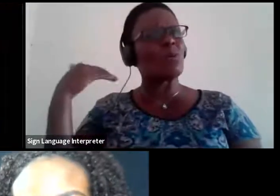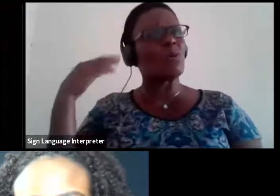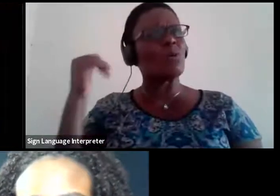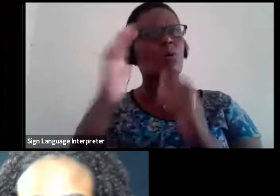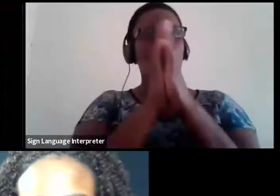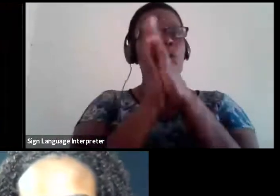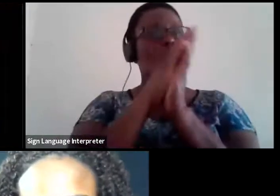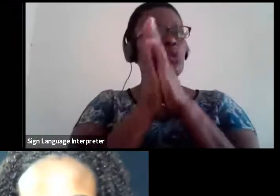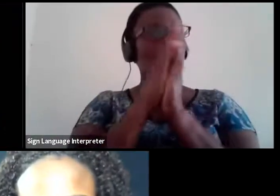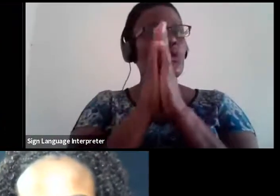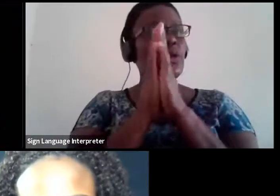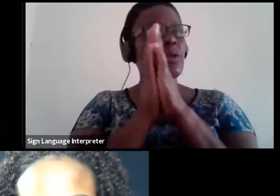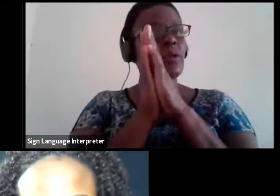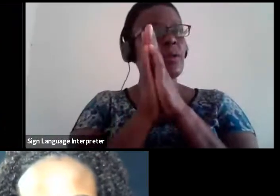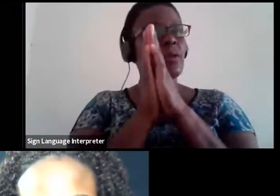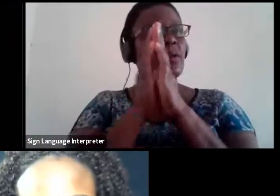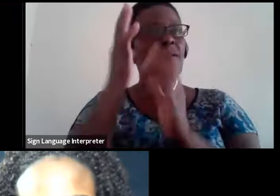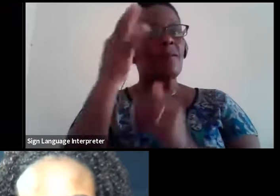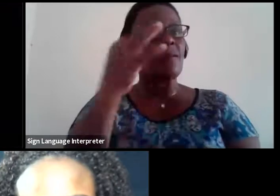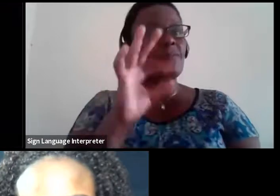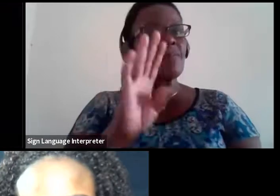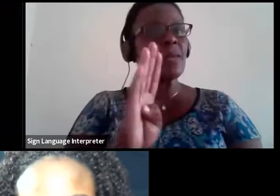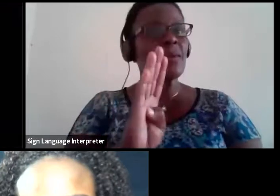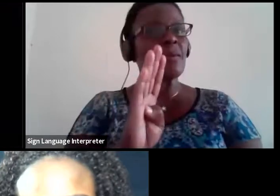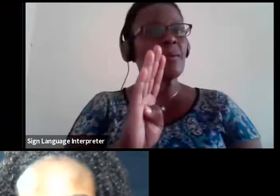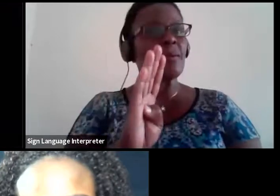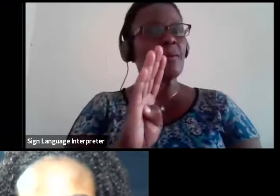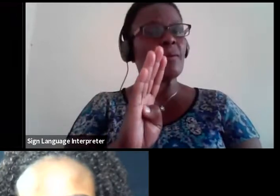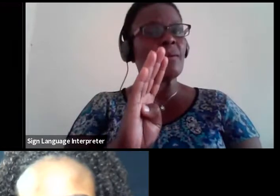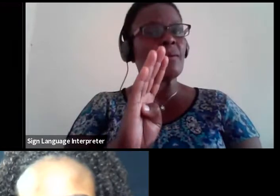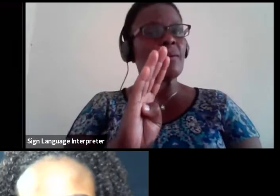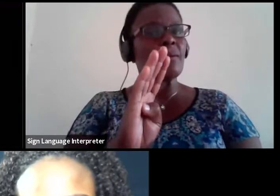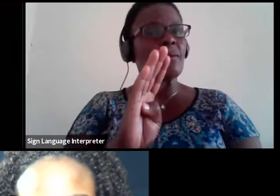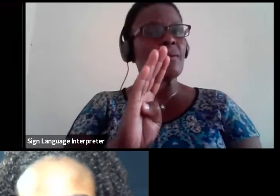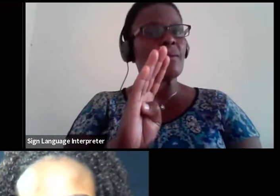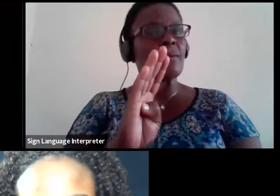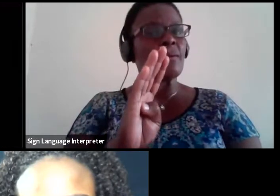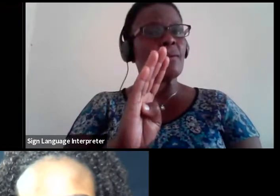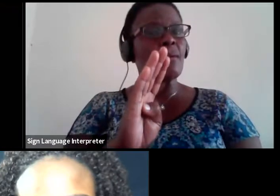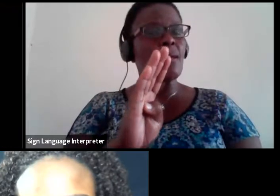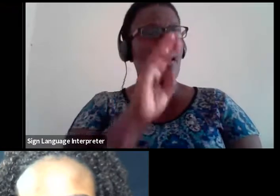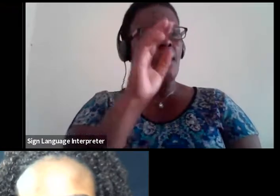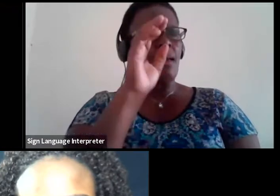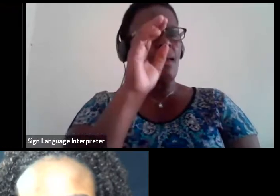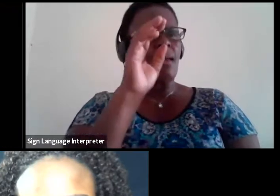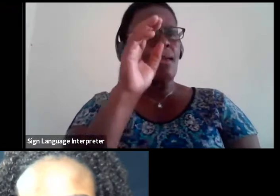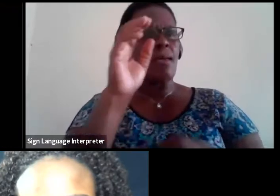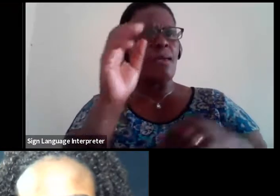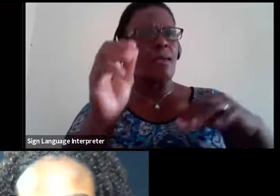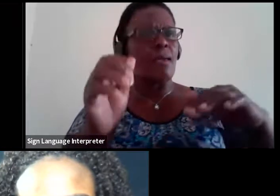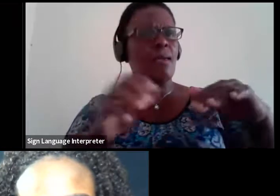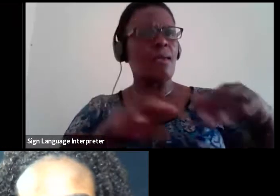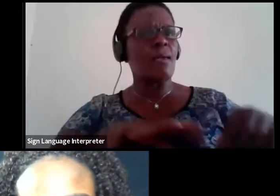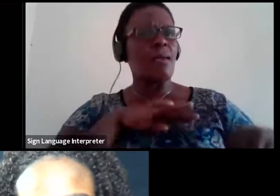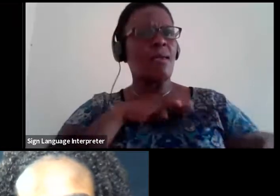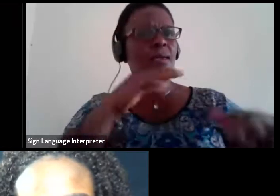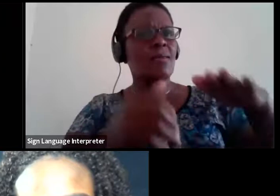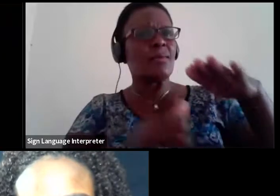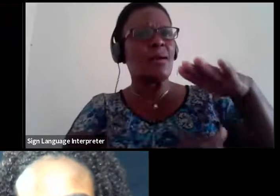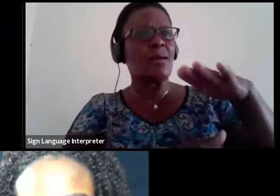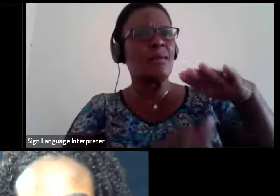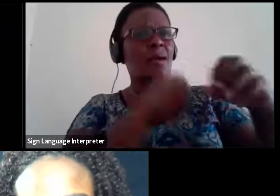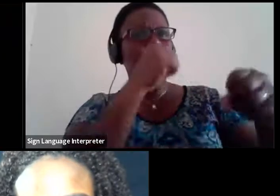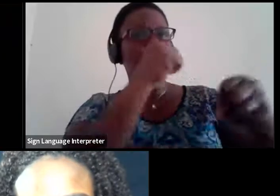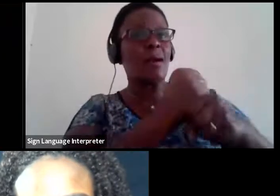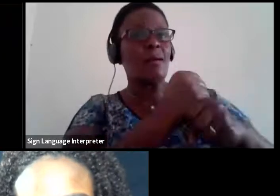Facebook where an underage South Sudanese girl was being auctioned off for marriage by